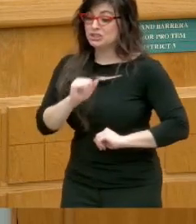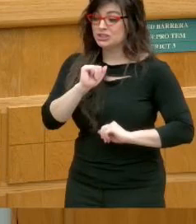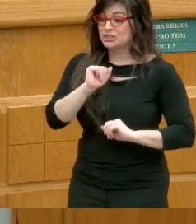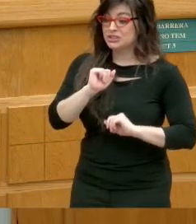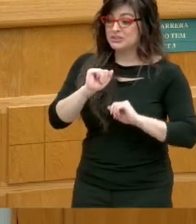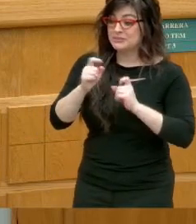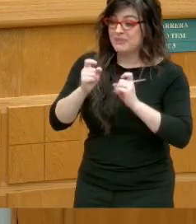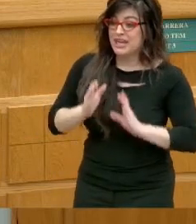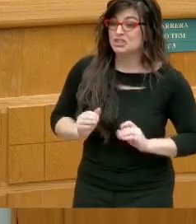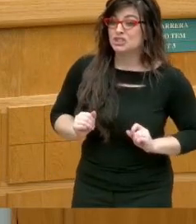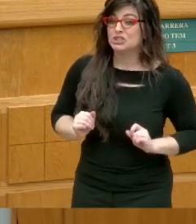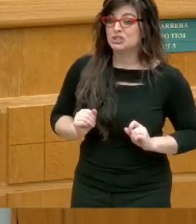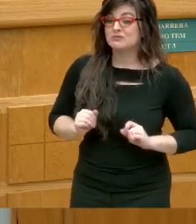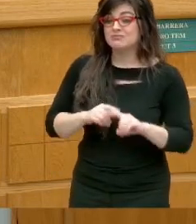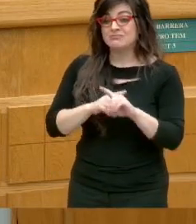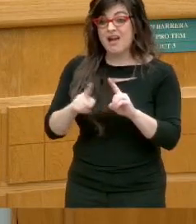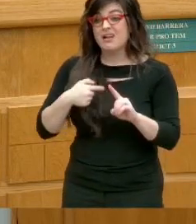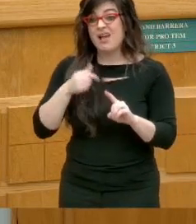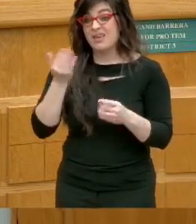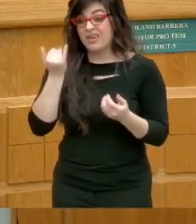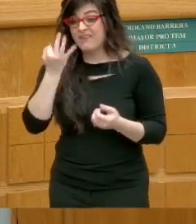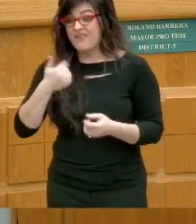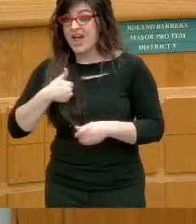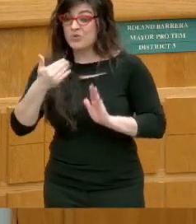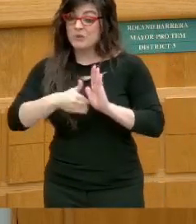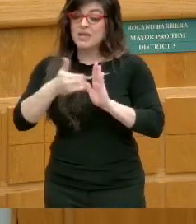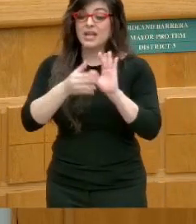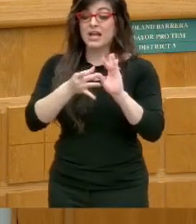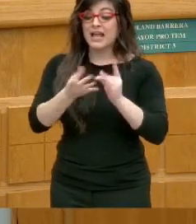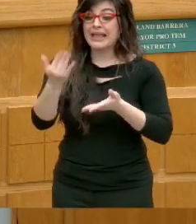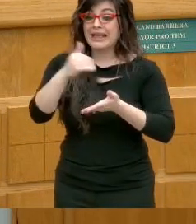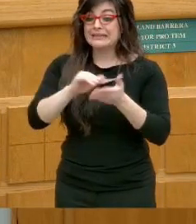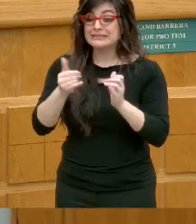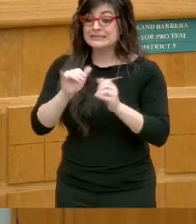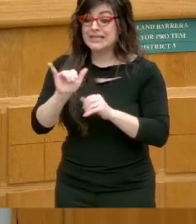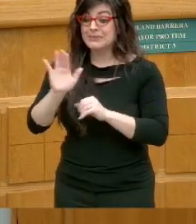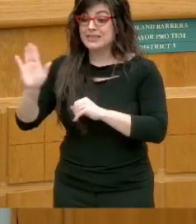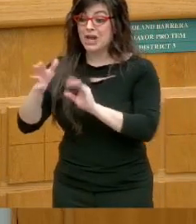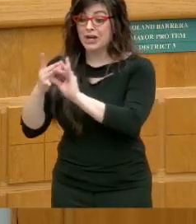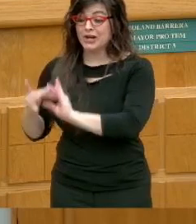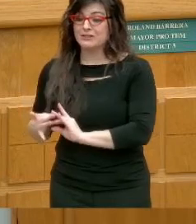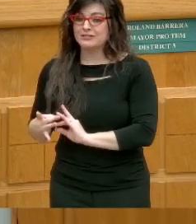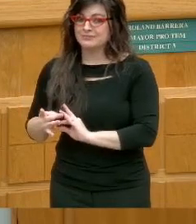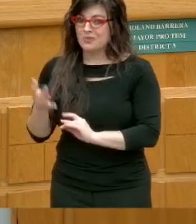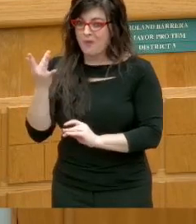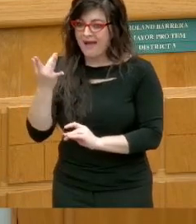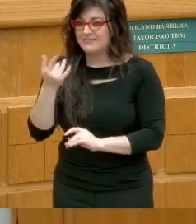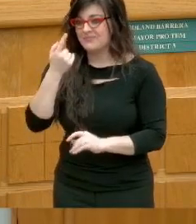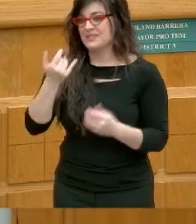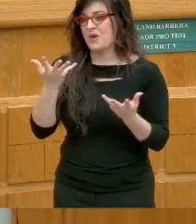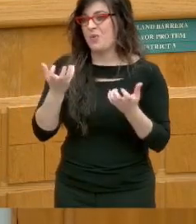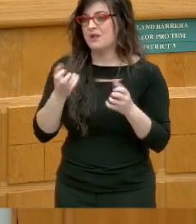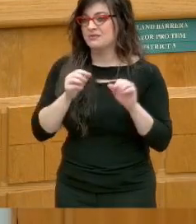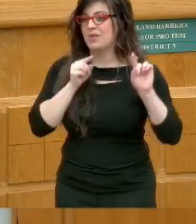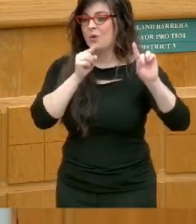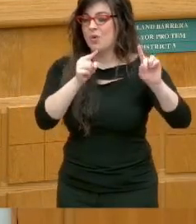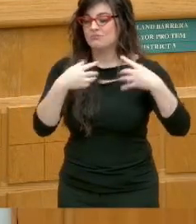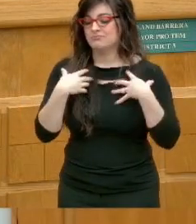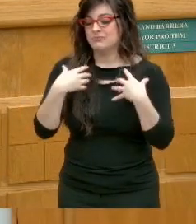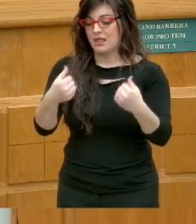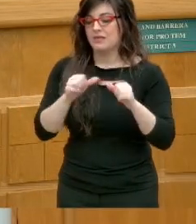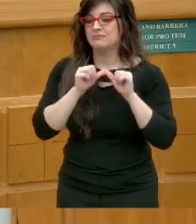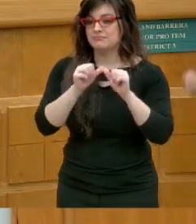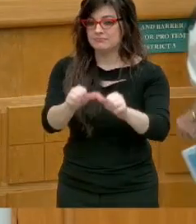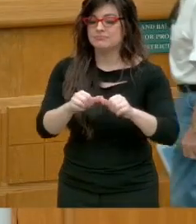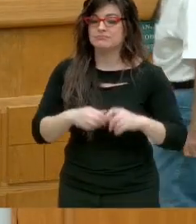our goal is. So thank you very much. En resumen, es importante reiterar todos los cambios que van a ser posible este día viernes. Le pido que si va a